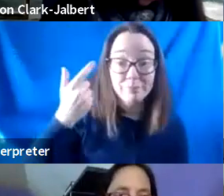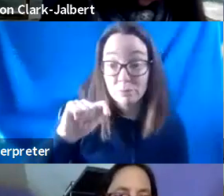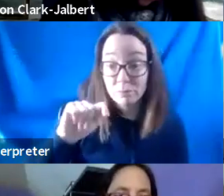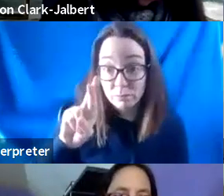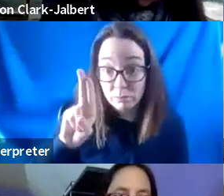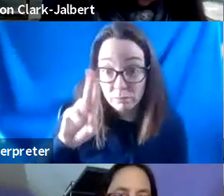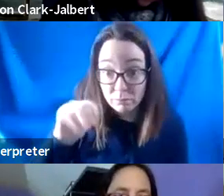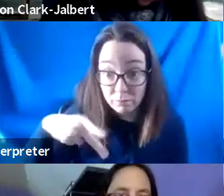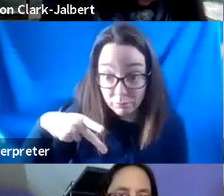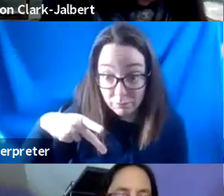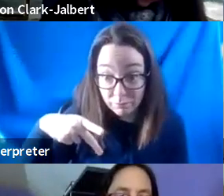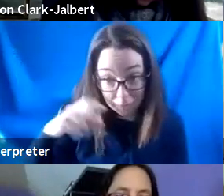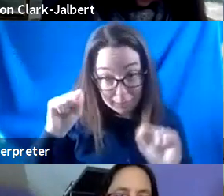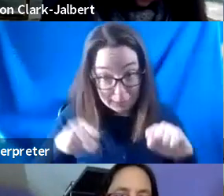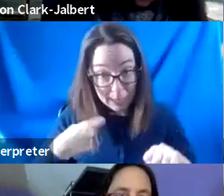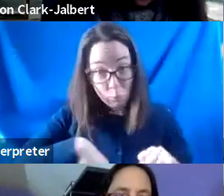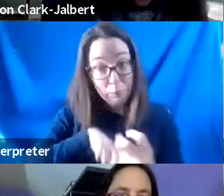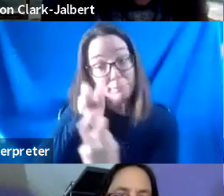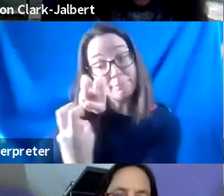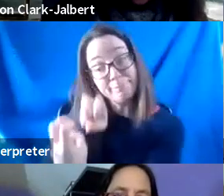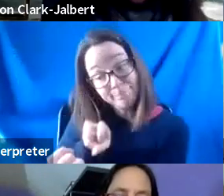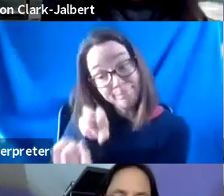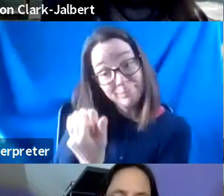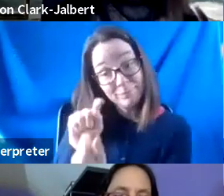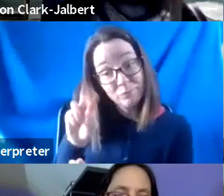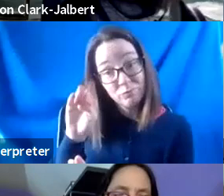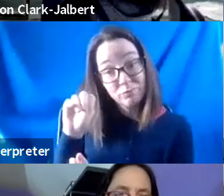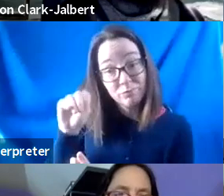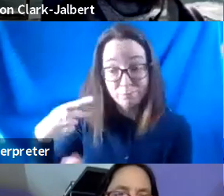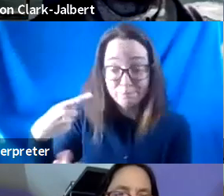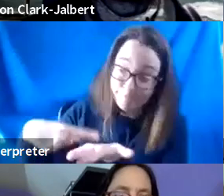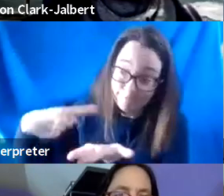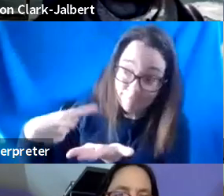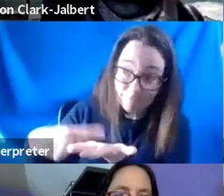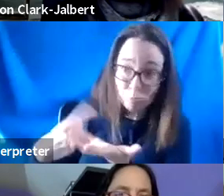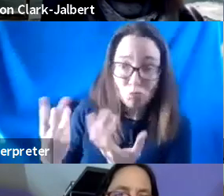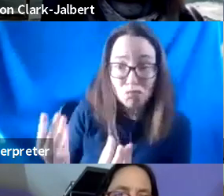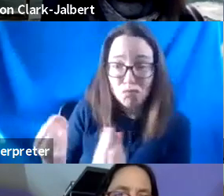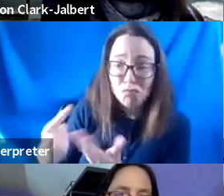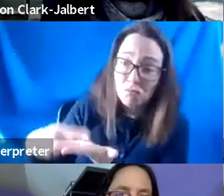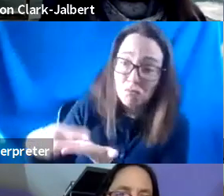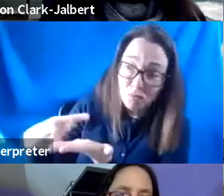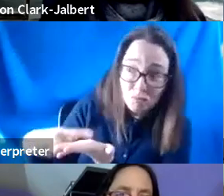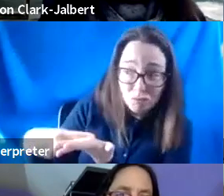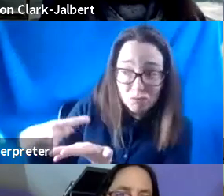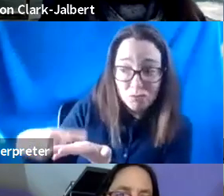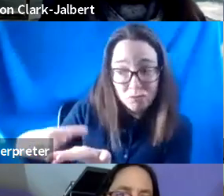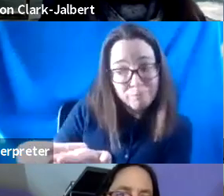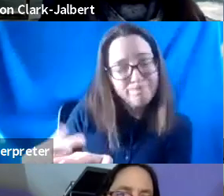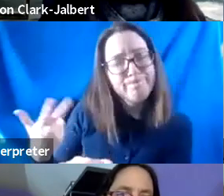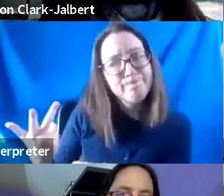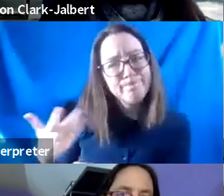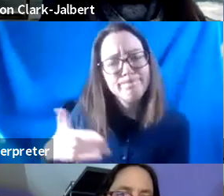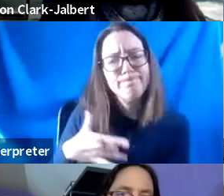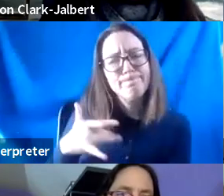speak to him gently. And after periods of repeated behavior, we might feel like, okay, there's been enough repeated decisions